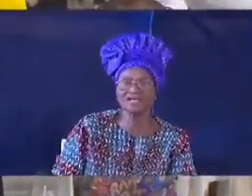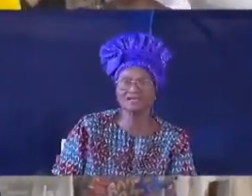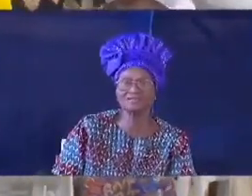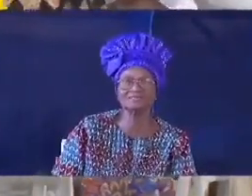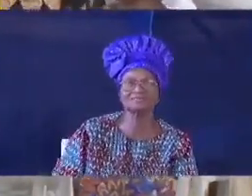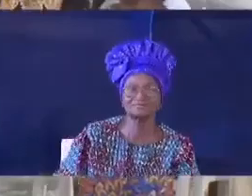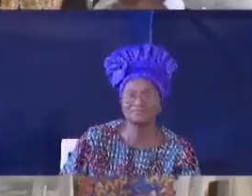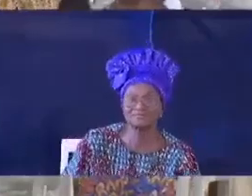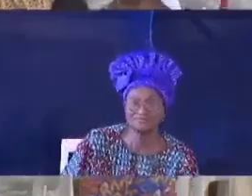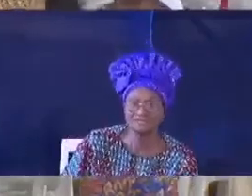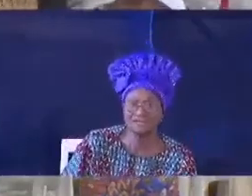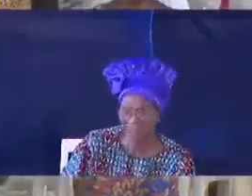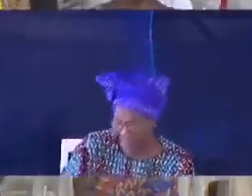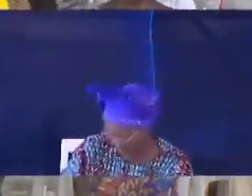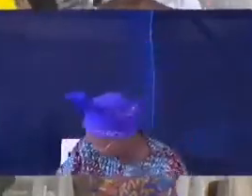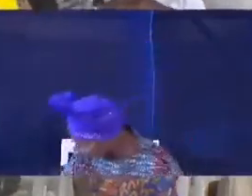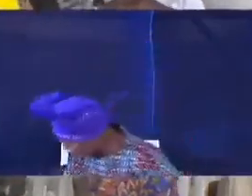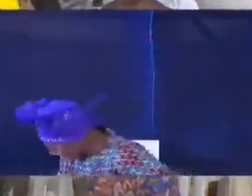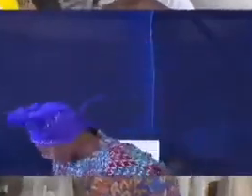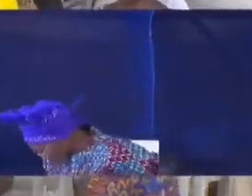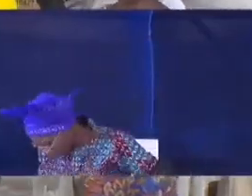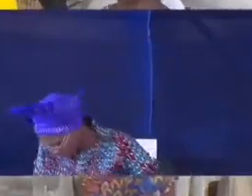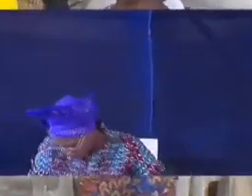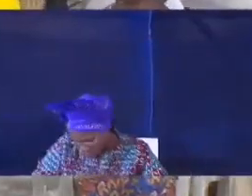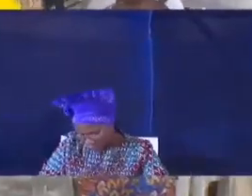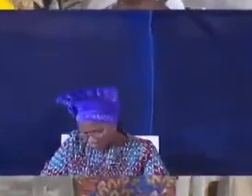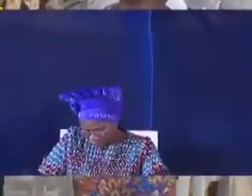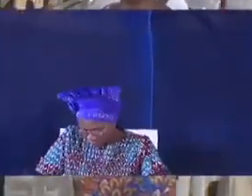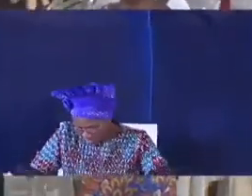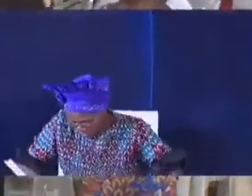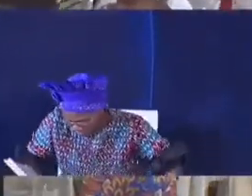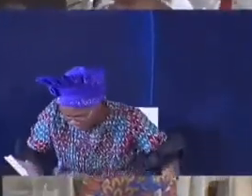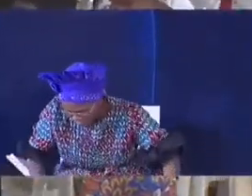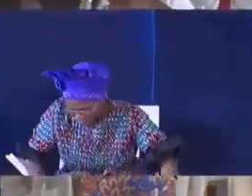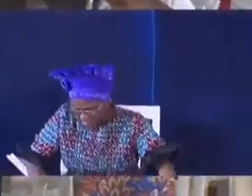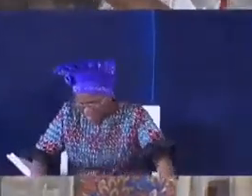In Jesus' mighty name we worship.